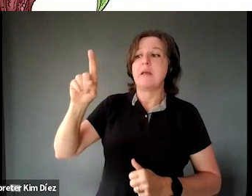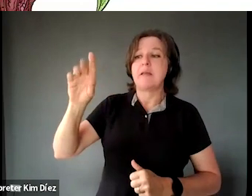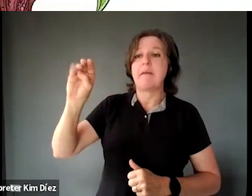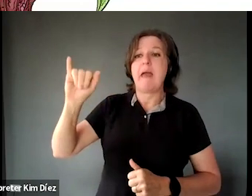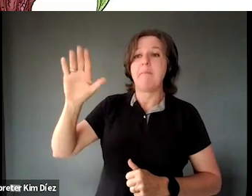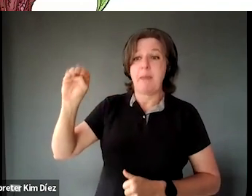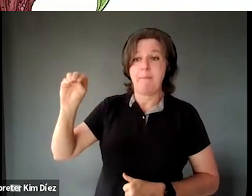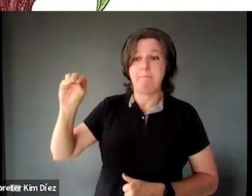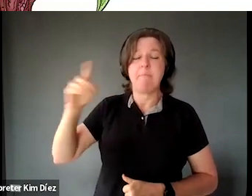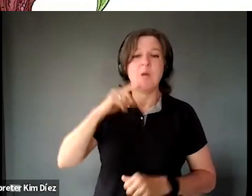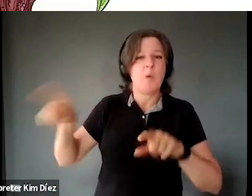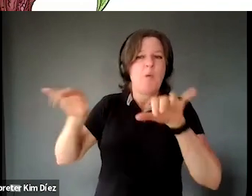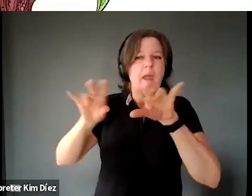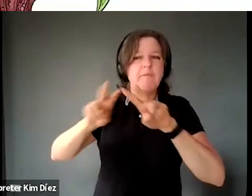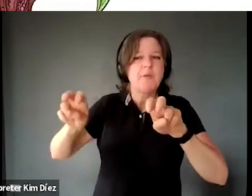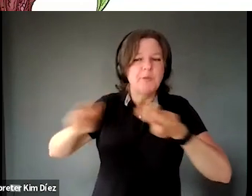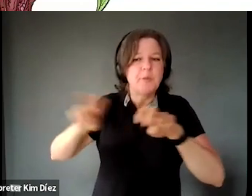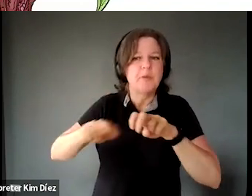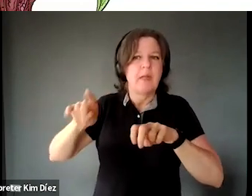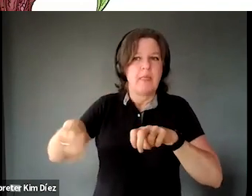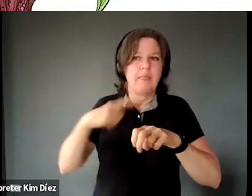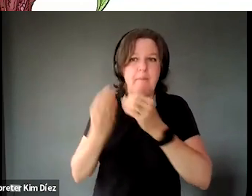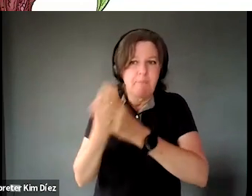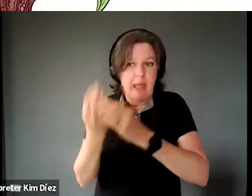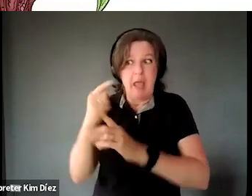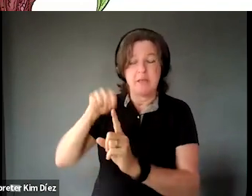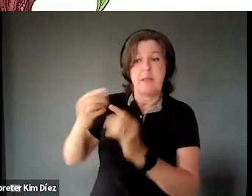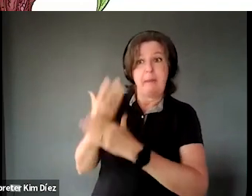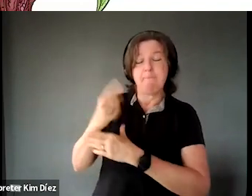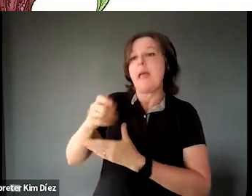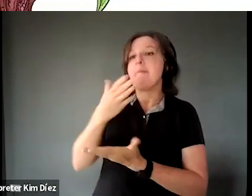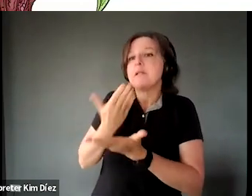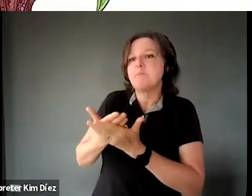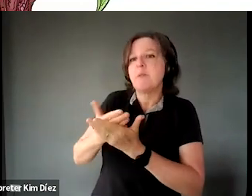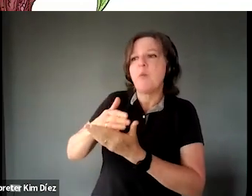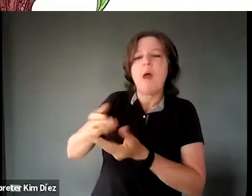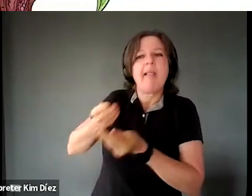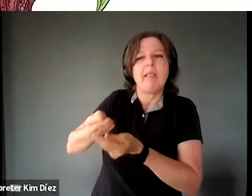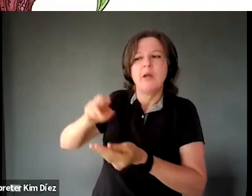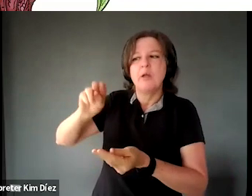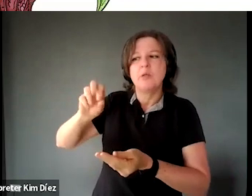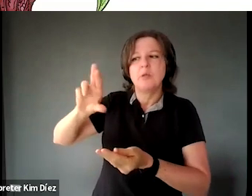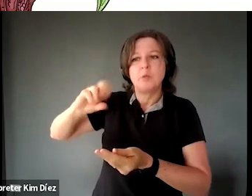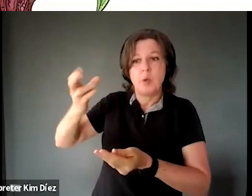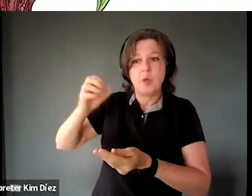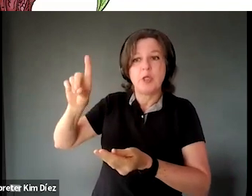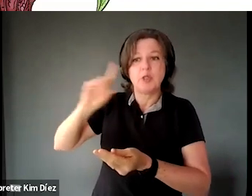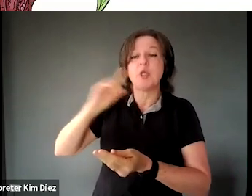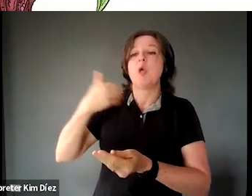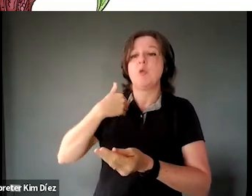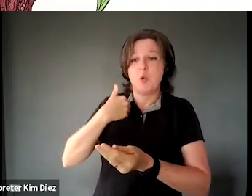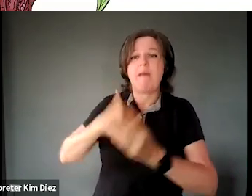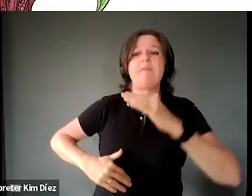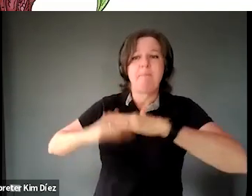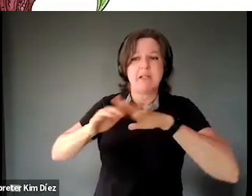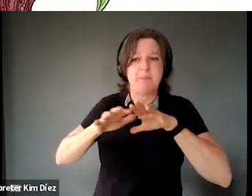working with cadmium, we can't forget the nutrition of the plant. The plant has to be very well fed so that we have at